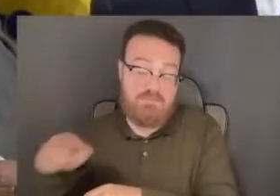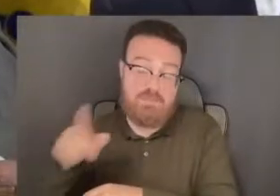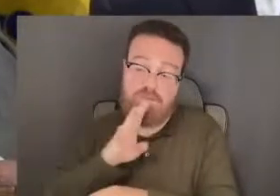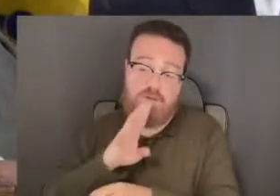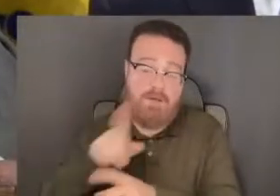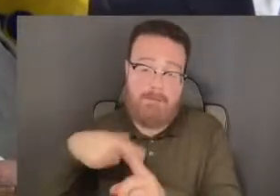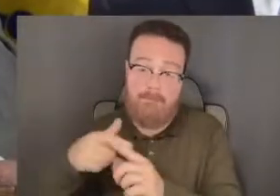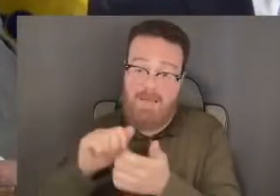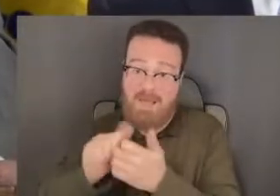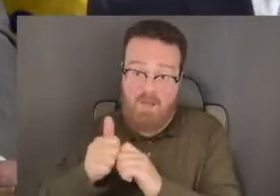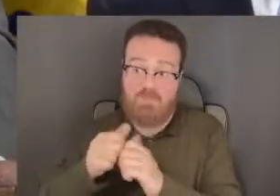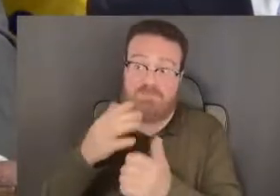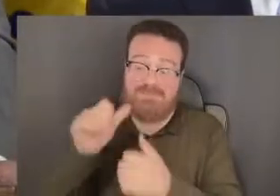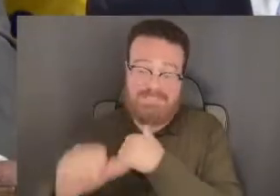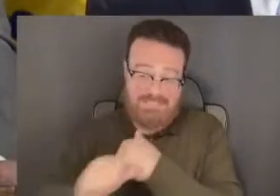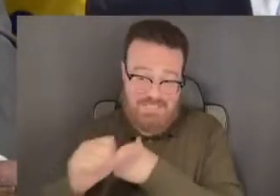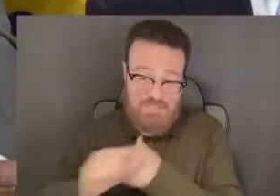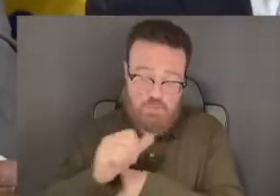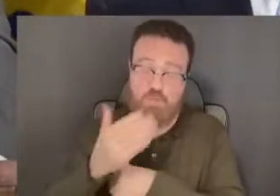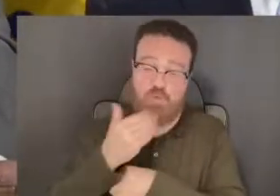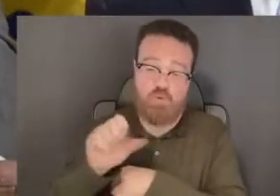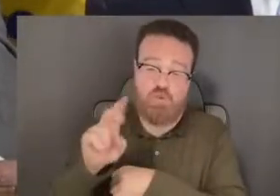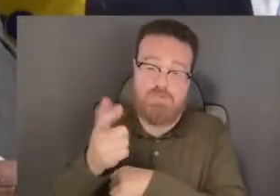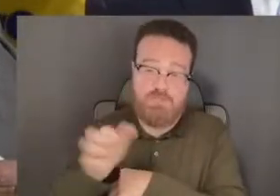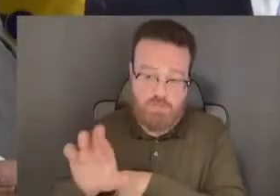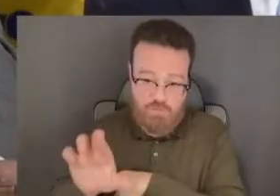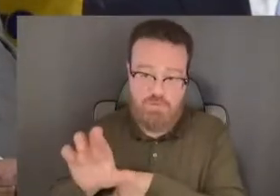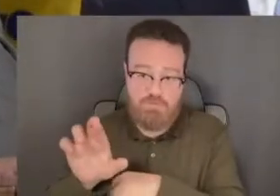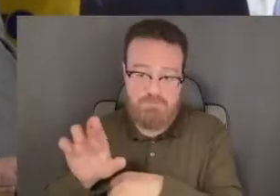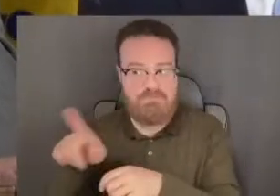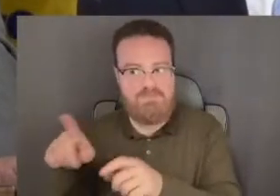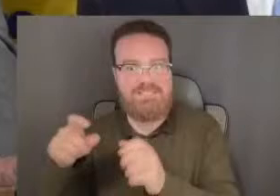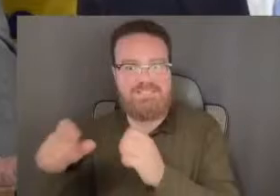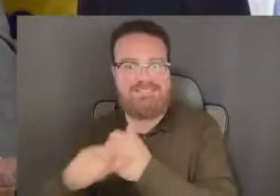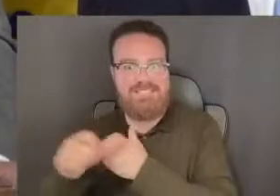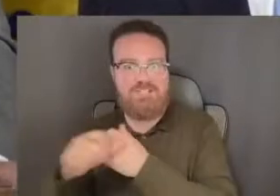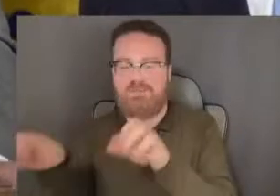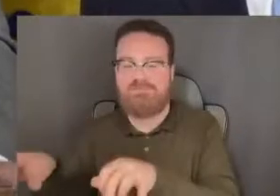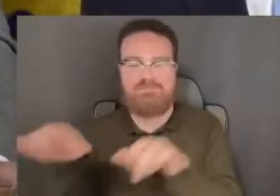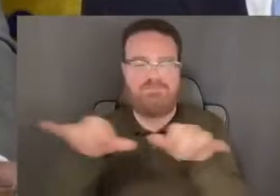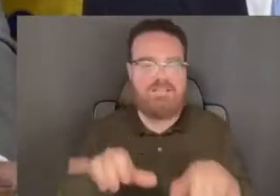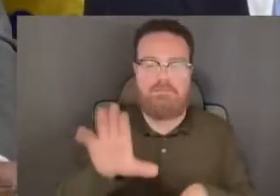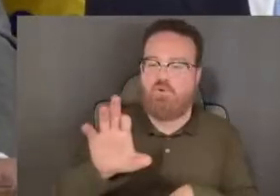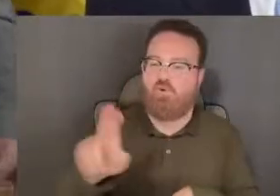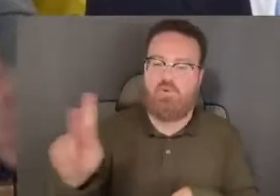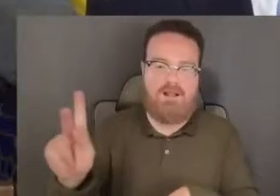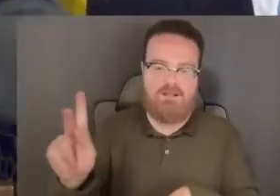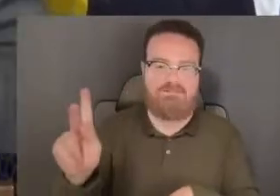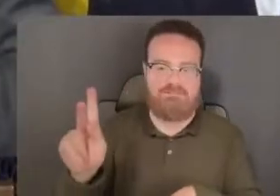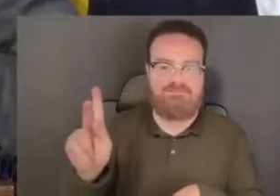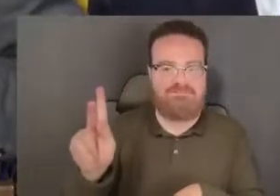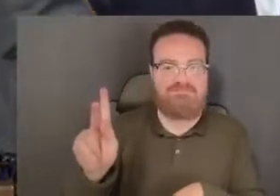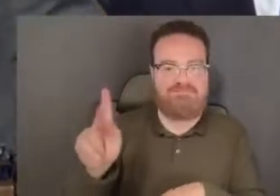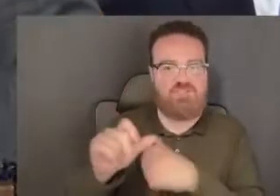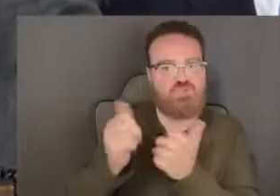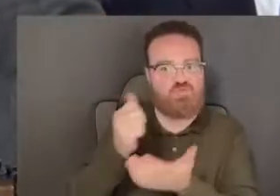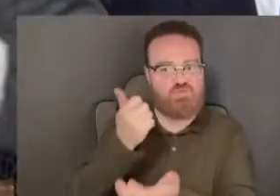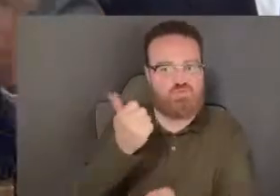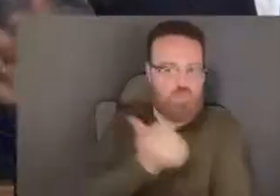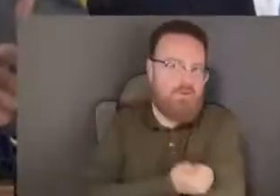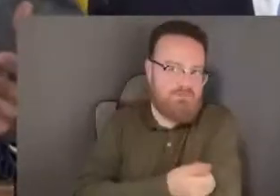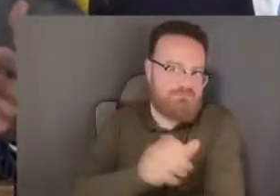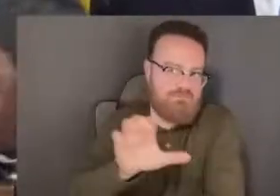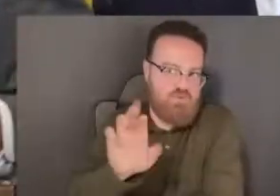as crack. And our children are addicted to it from when they're little kids. Our